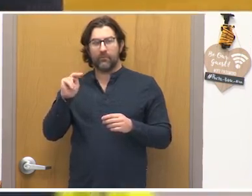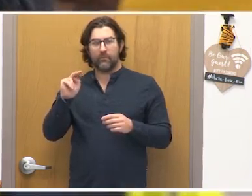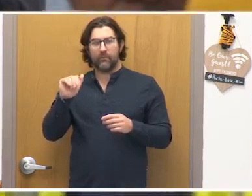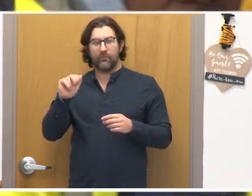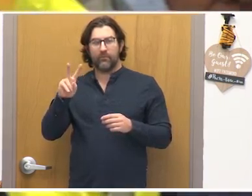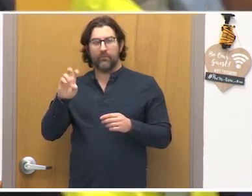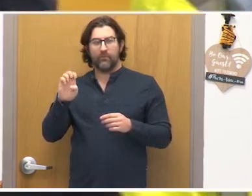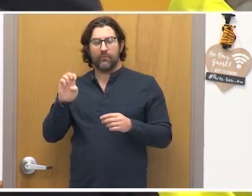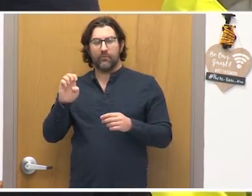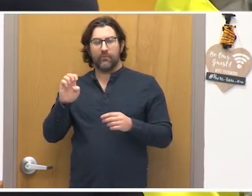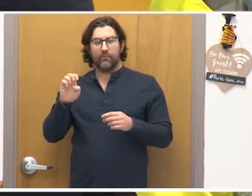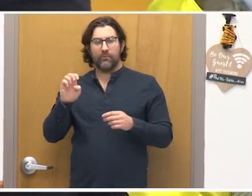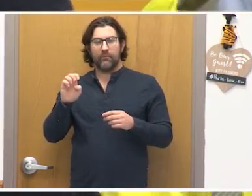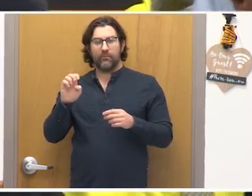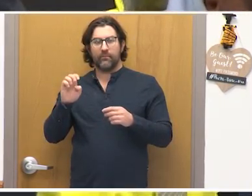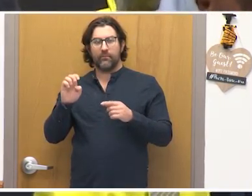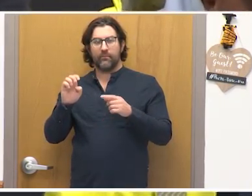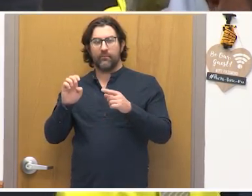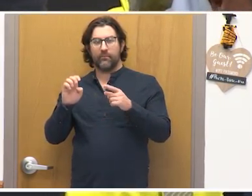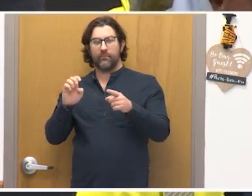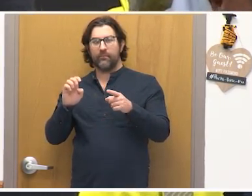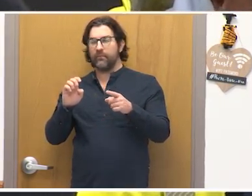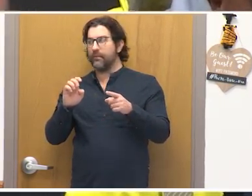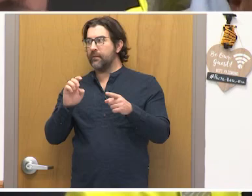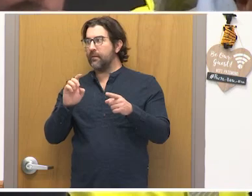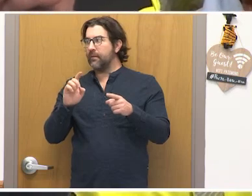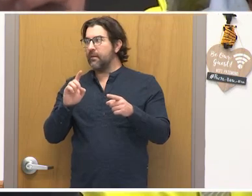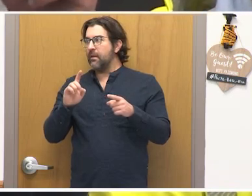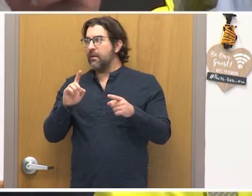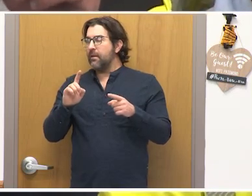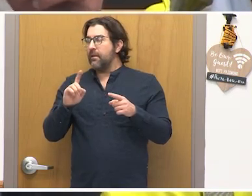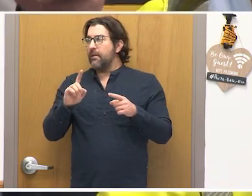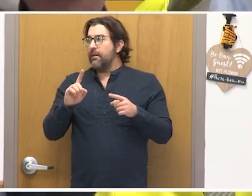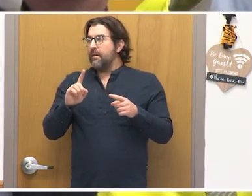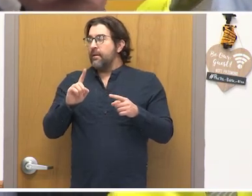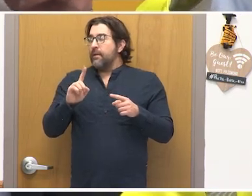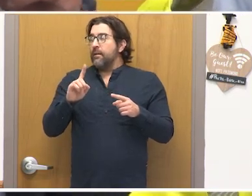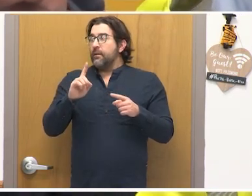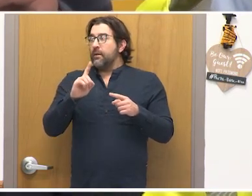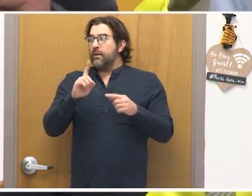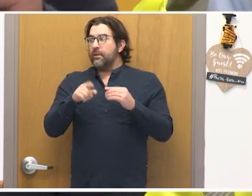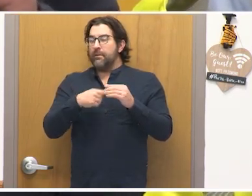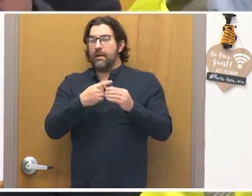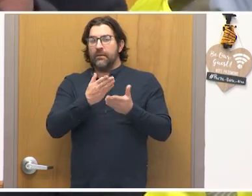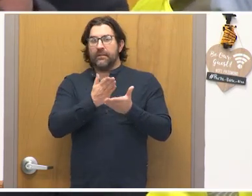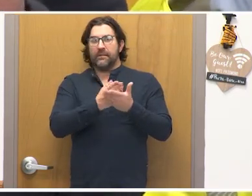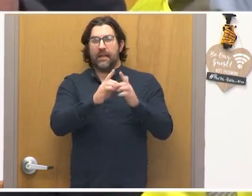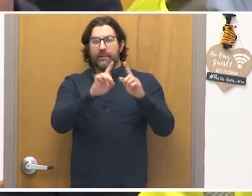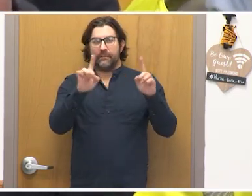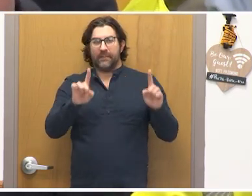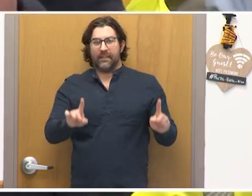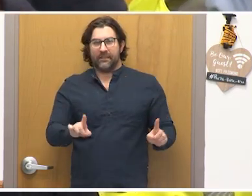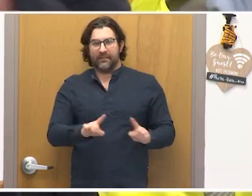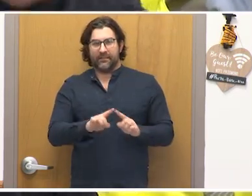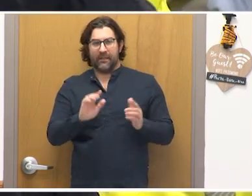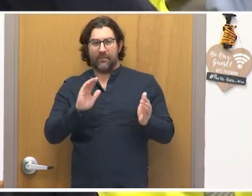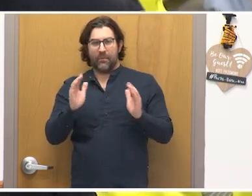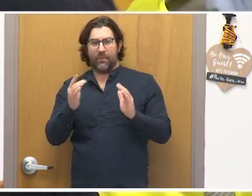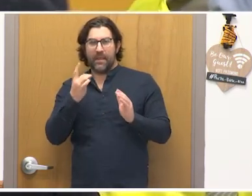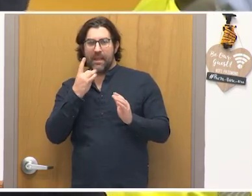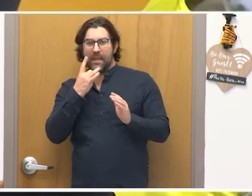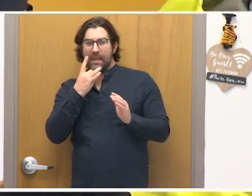Yeah. This was just a question online. It was more about the stop signs versus signals,